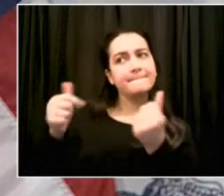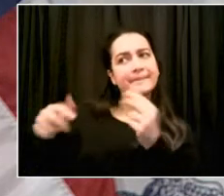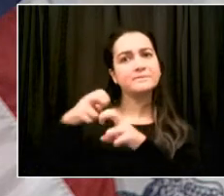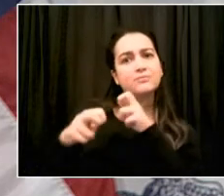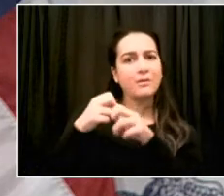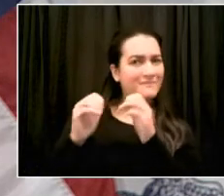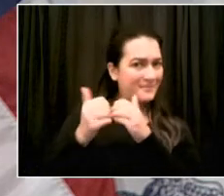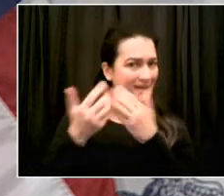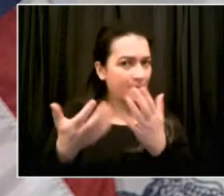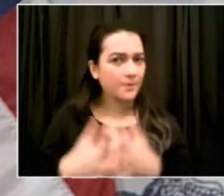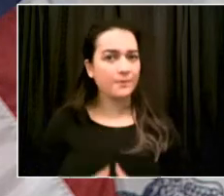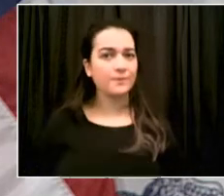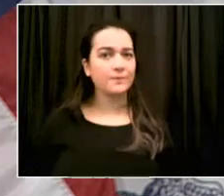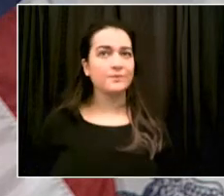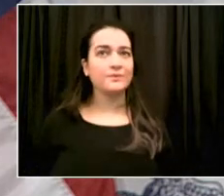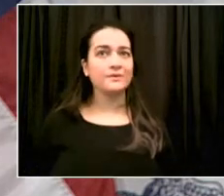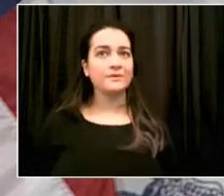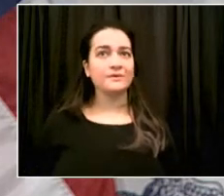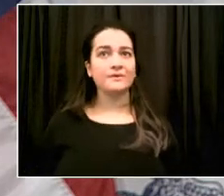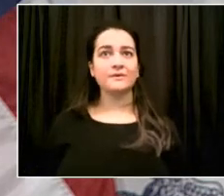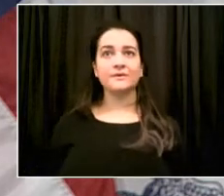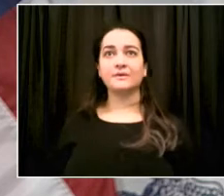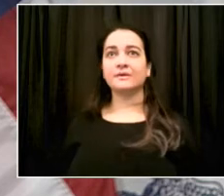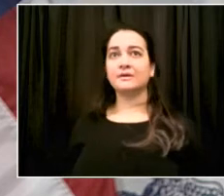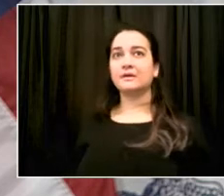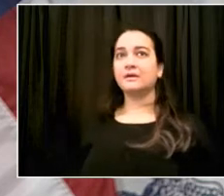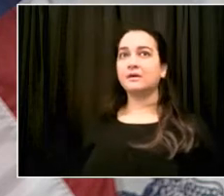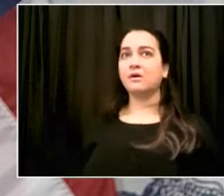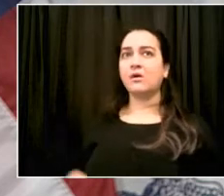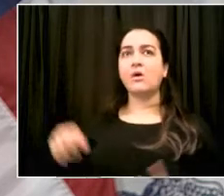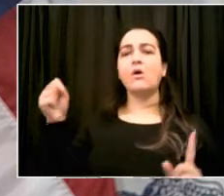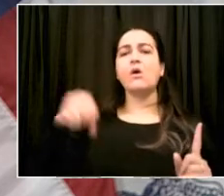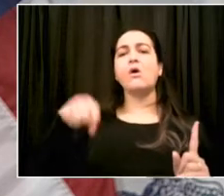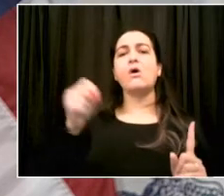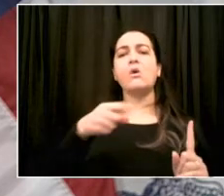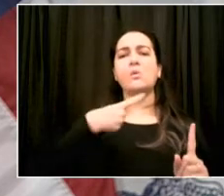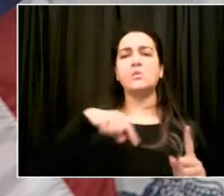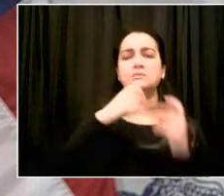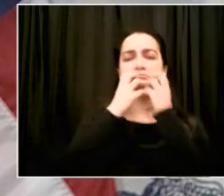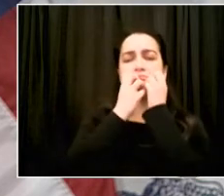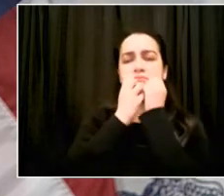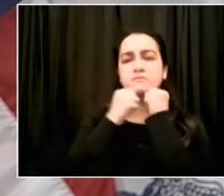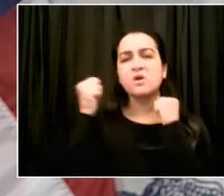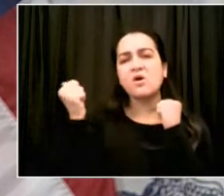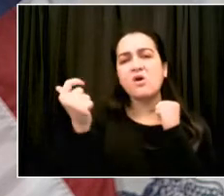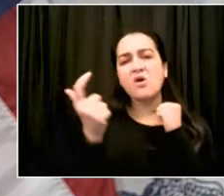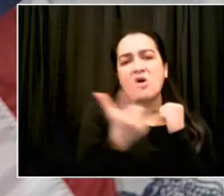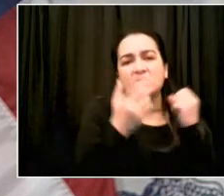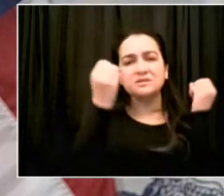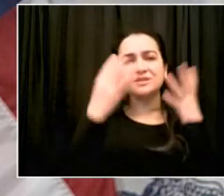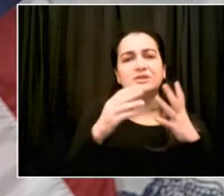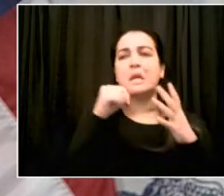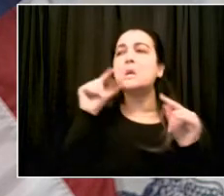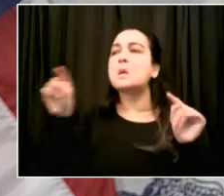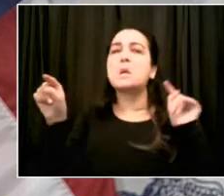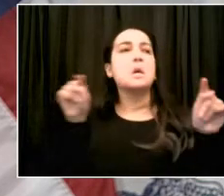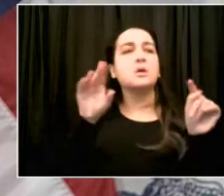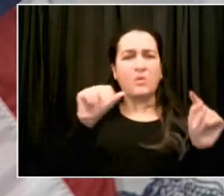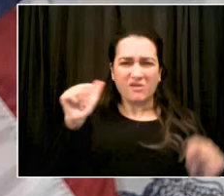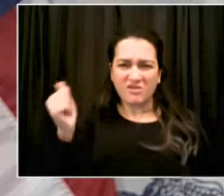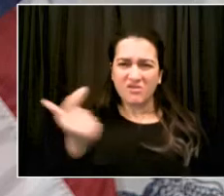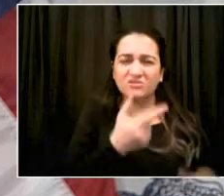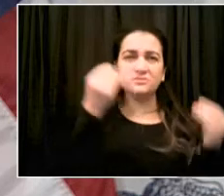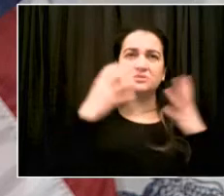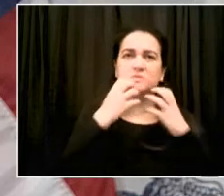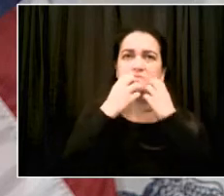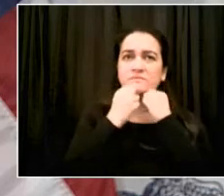our school staff. My kids went to New York City Public Schools. I have the really personal, deep feeling for the people who do this work.